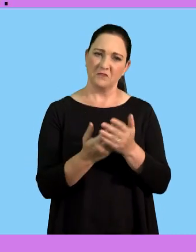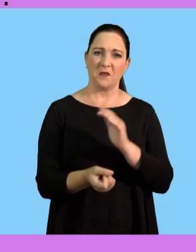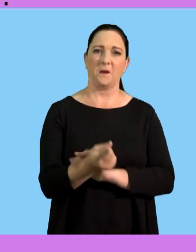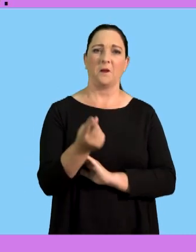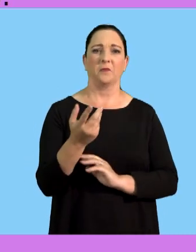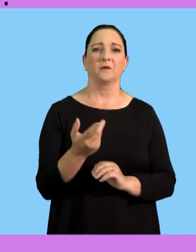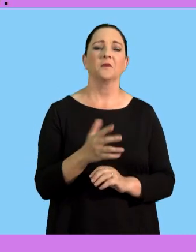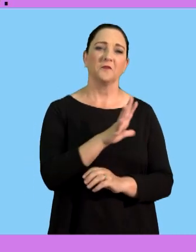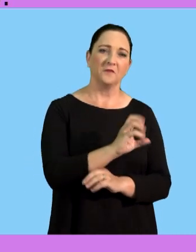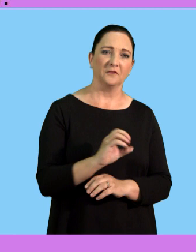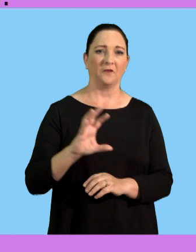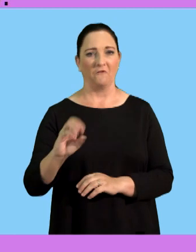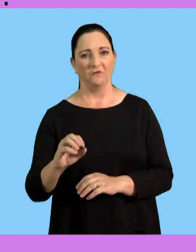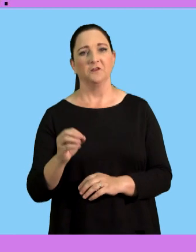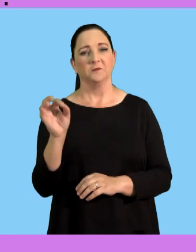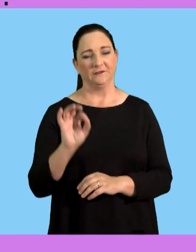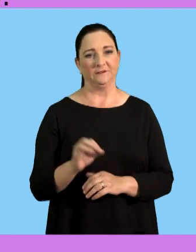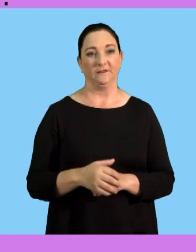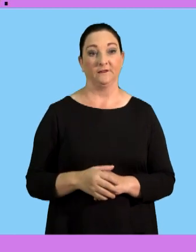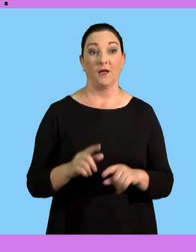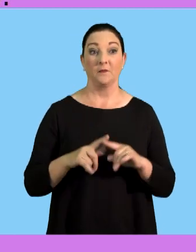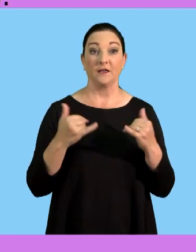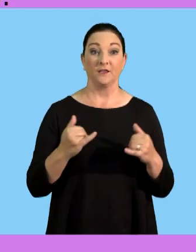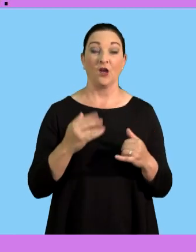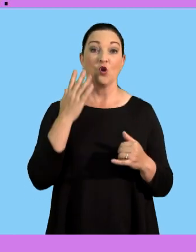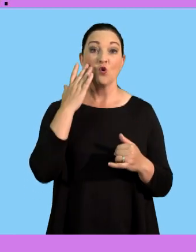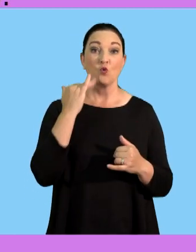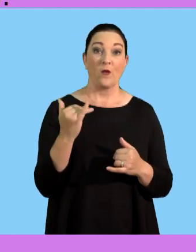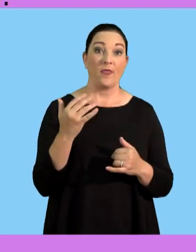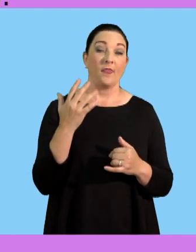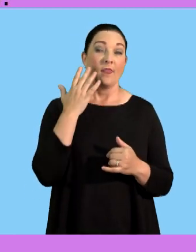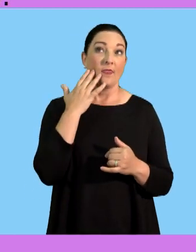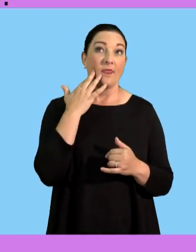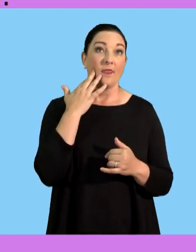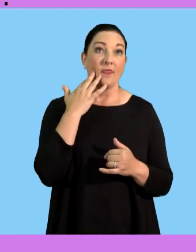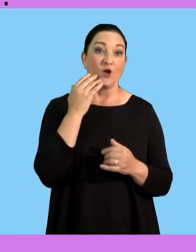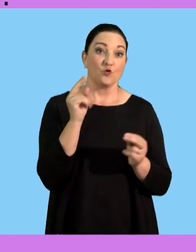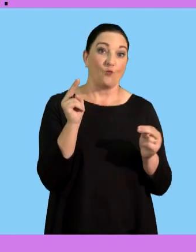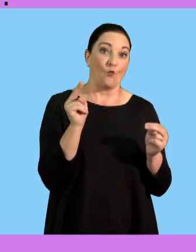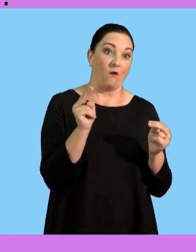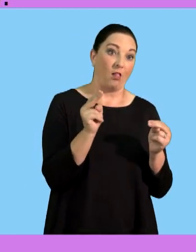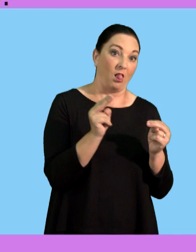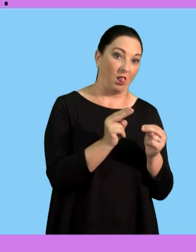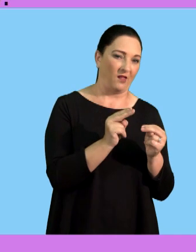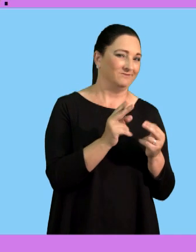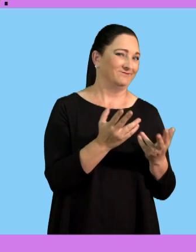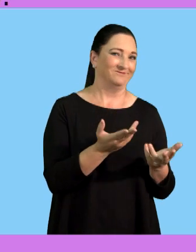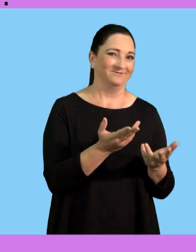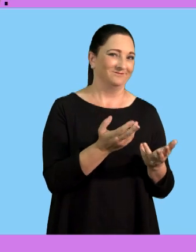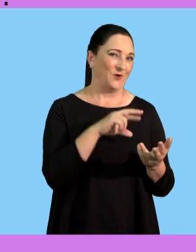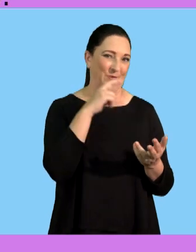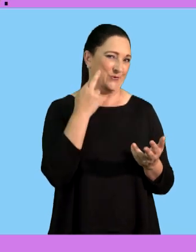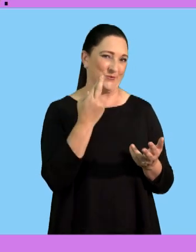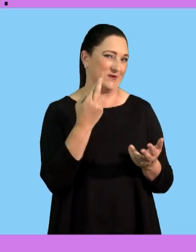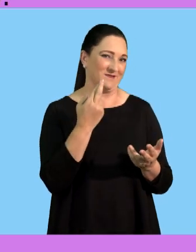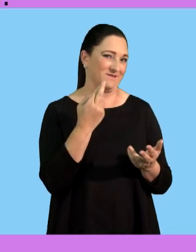50%. Then, the smaller a fraction, the less likely it is that the outcome will happen, right? Remember,